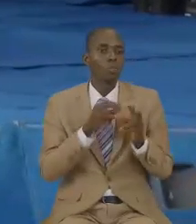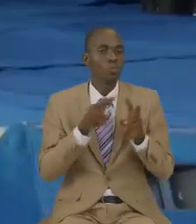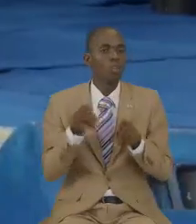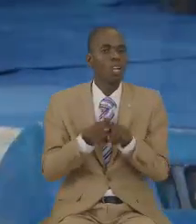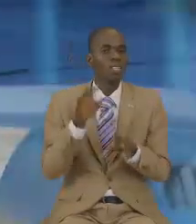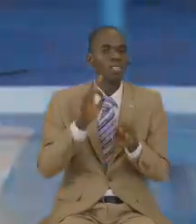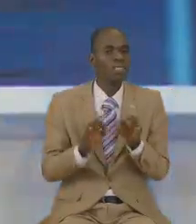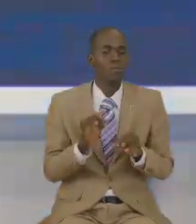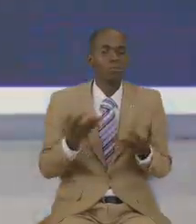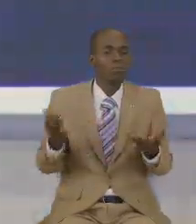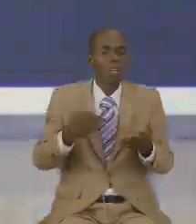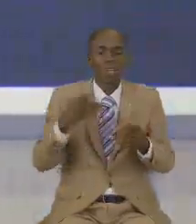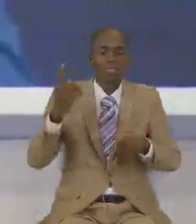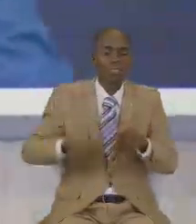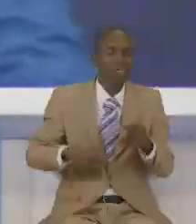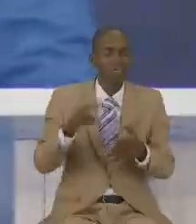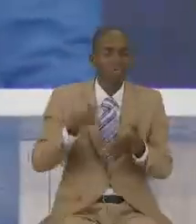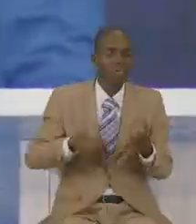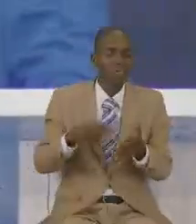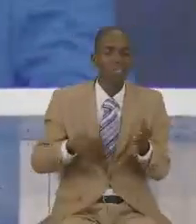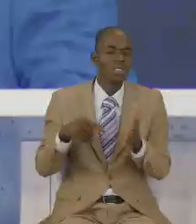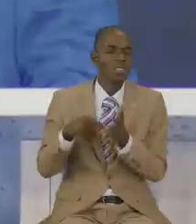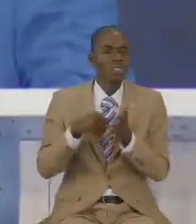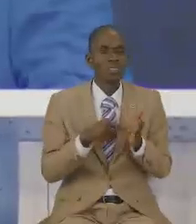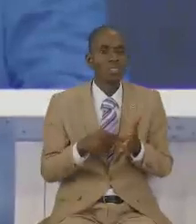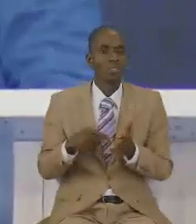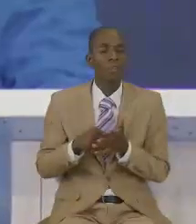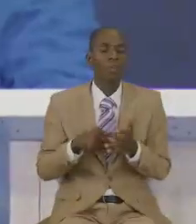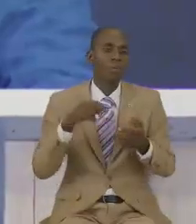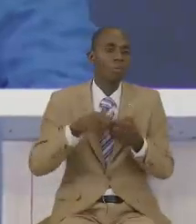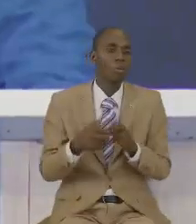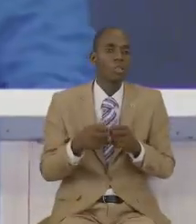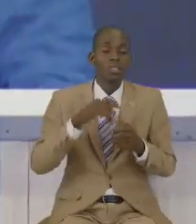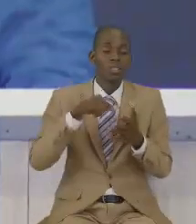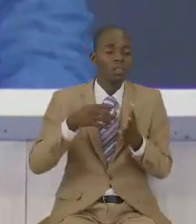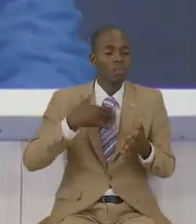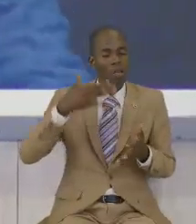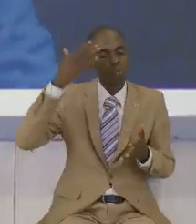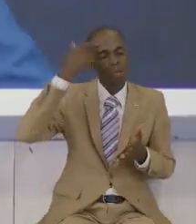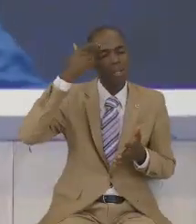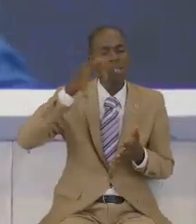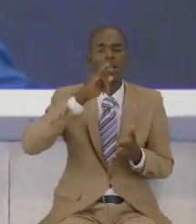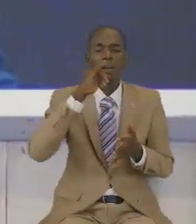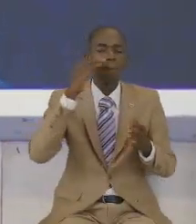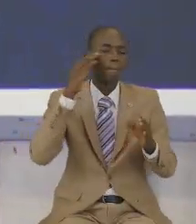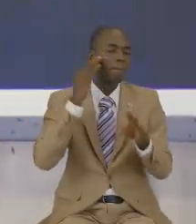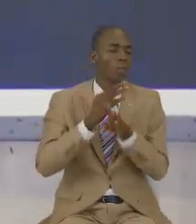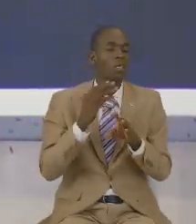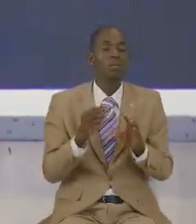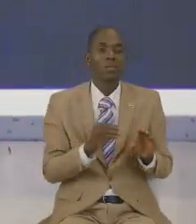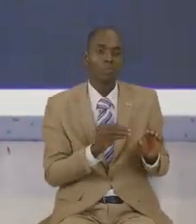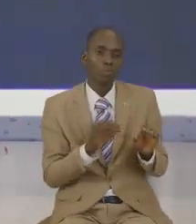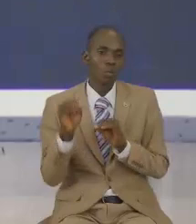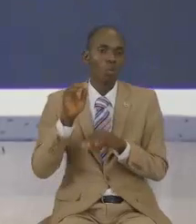cannot read another page again of this textbook. My brain is blocked. Move on, read at least